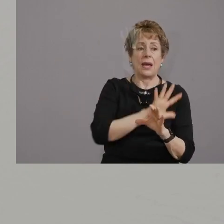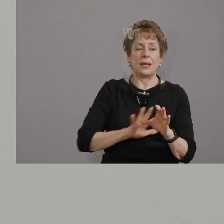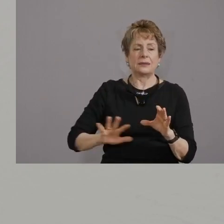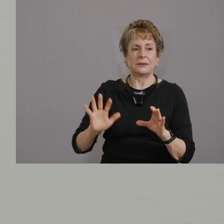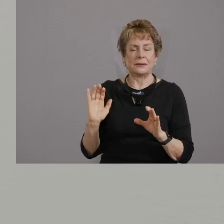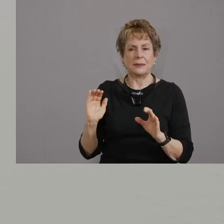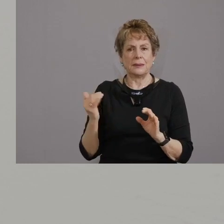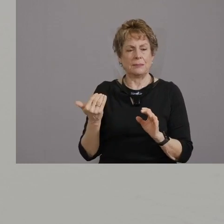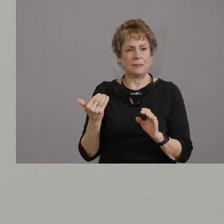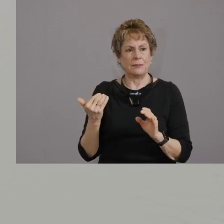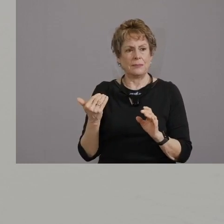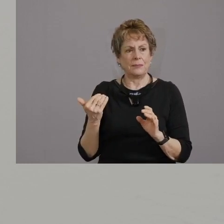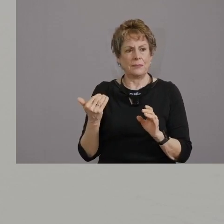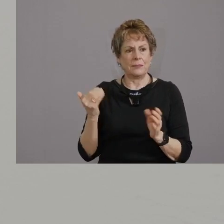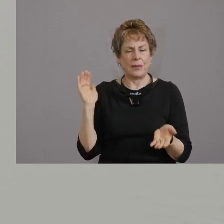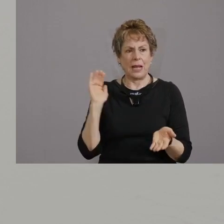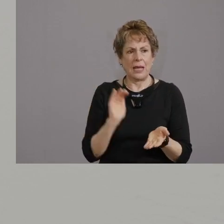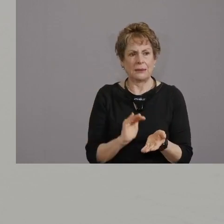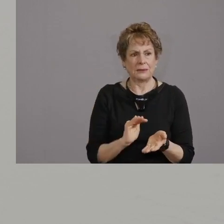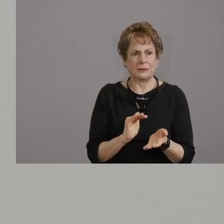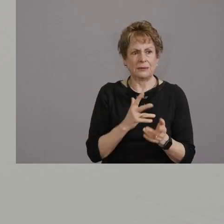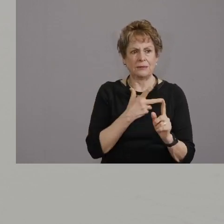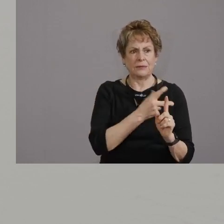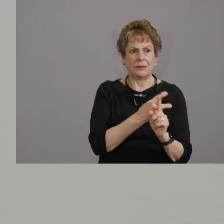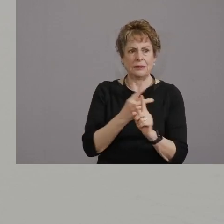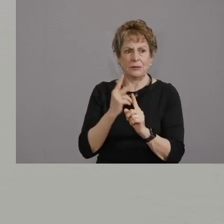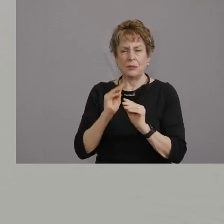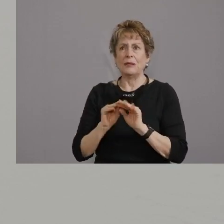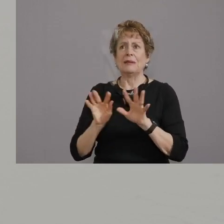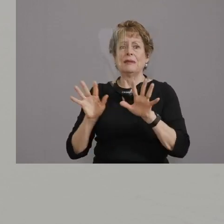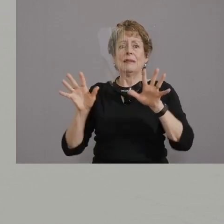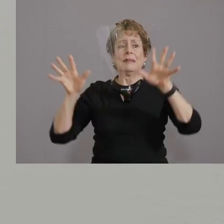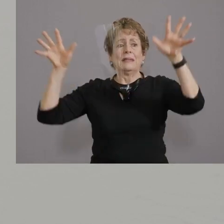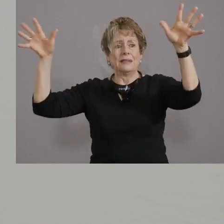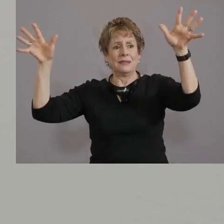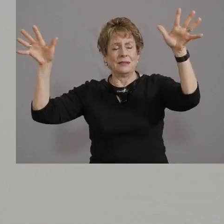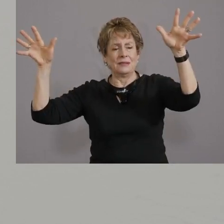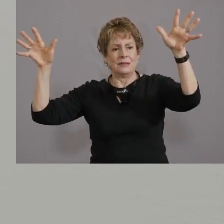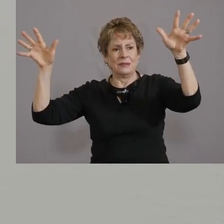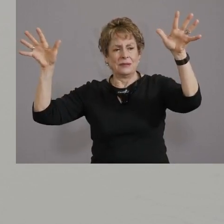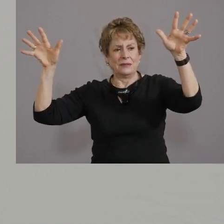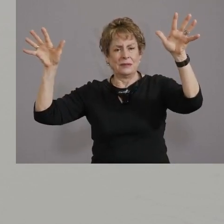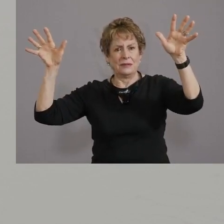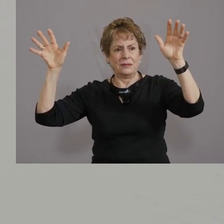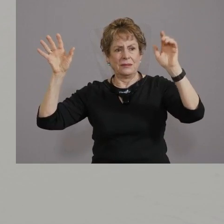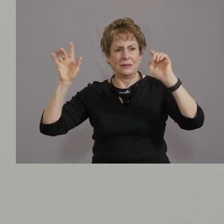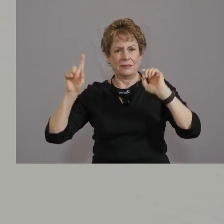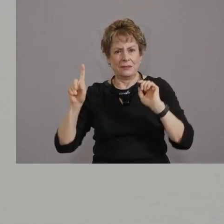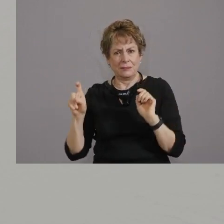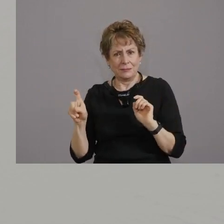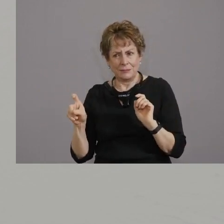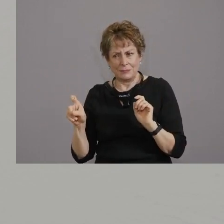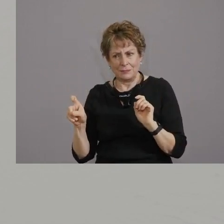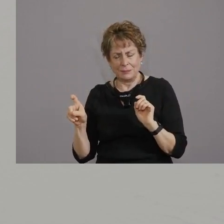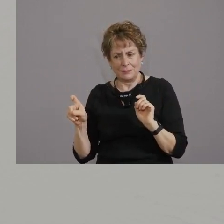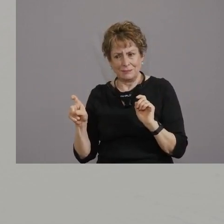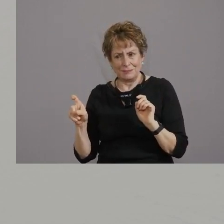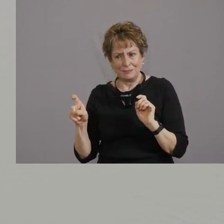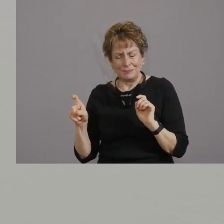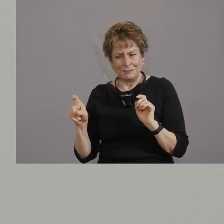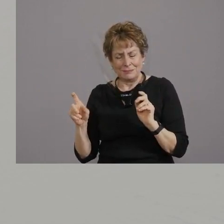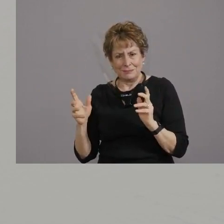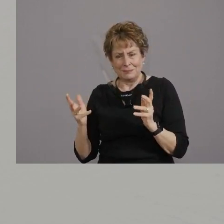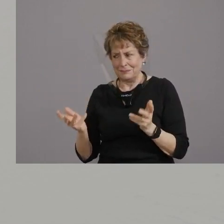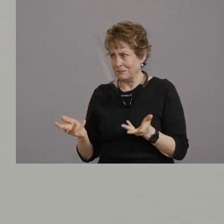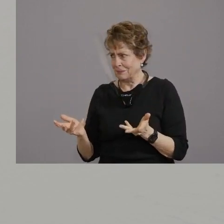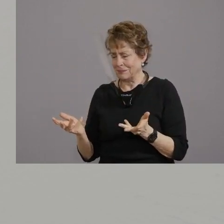prudent. Yeah, so one of the things, we did get a little bit of increased Moderna this week, so we were able to give increased